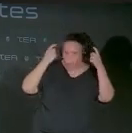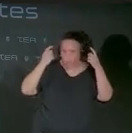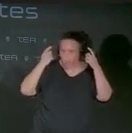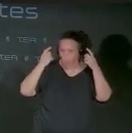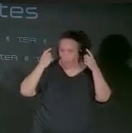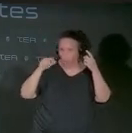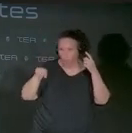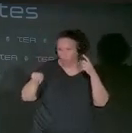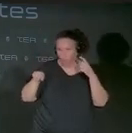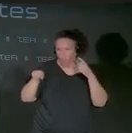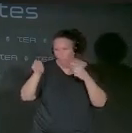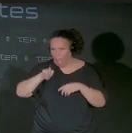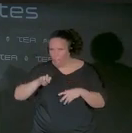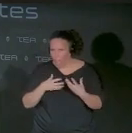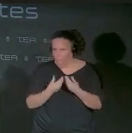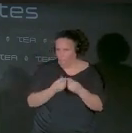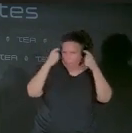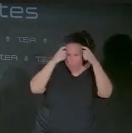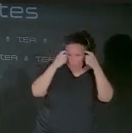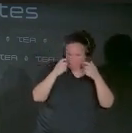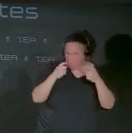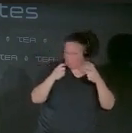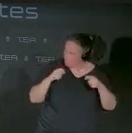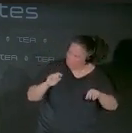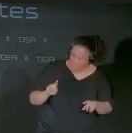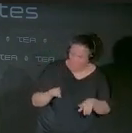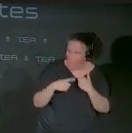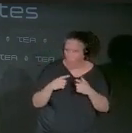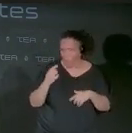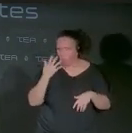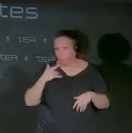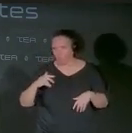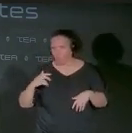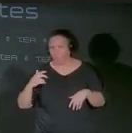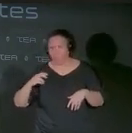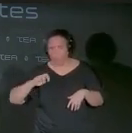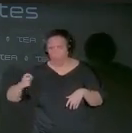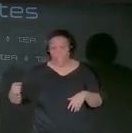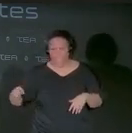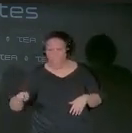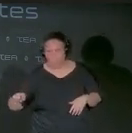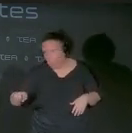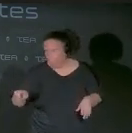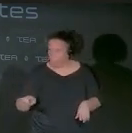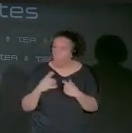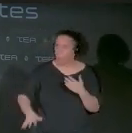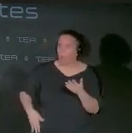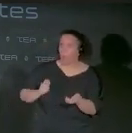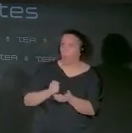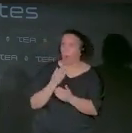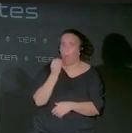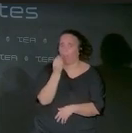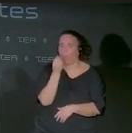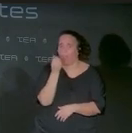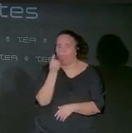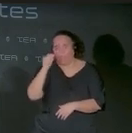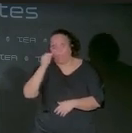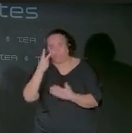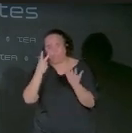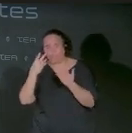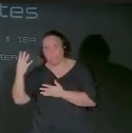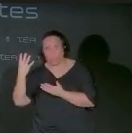it's gone. So we could find that app stores could be absolutely swamped with random games, which,